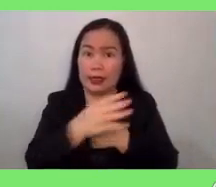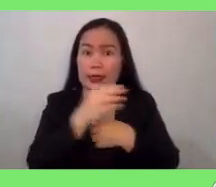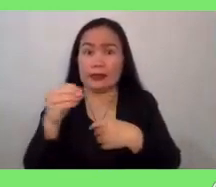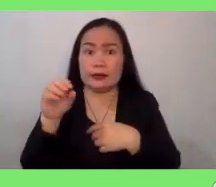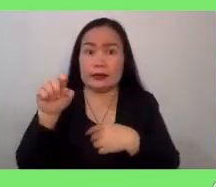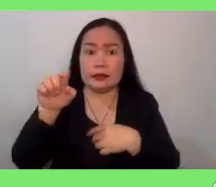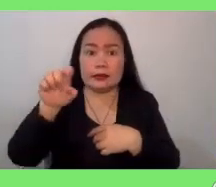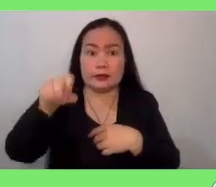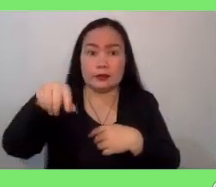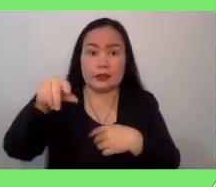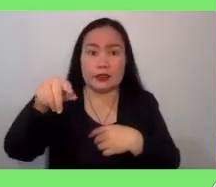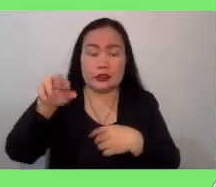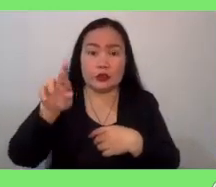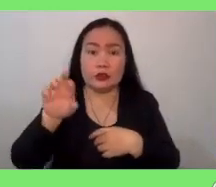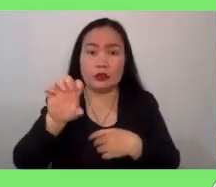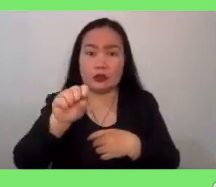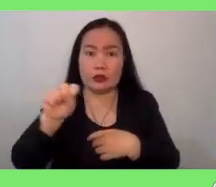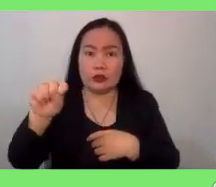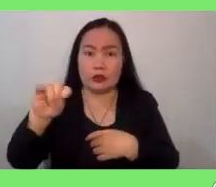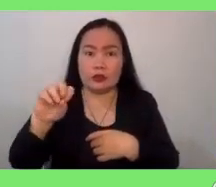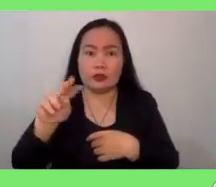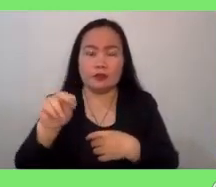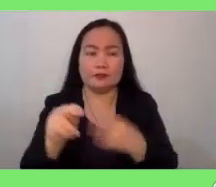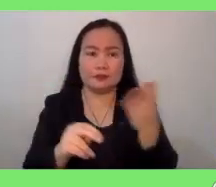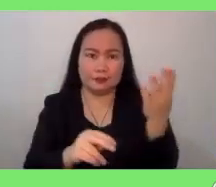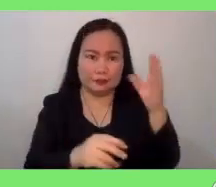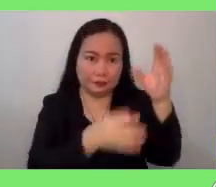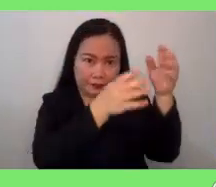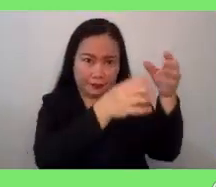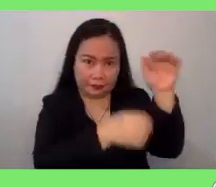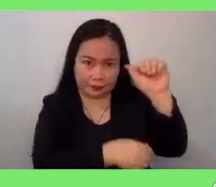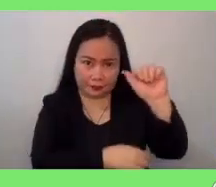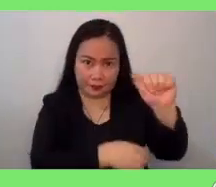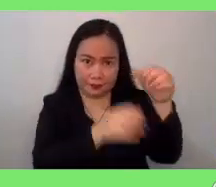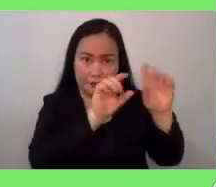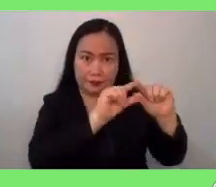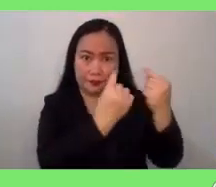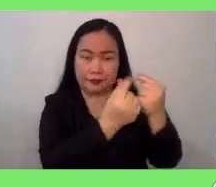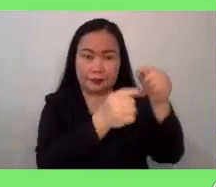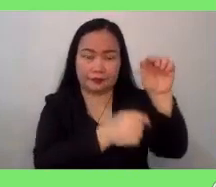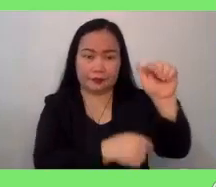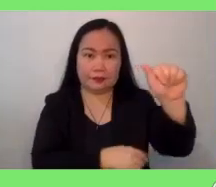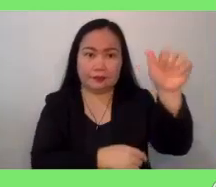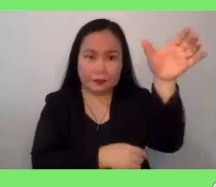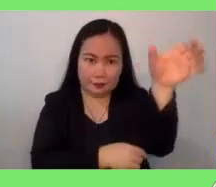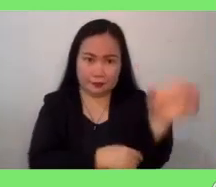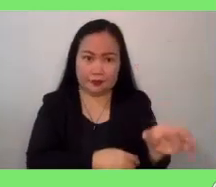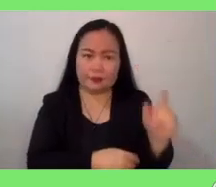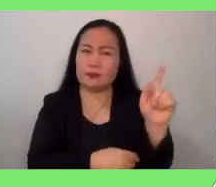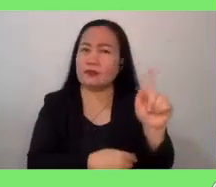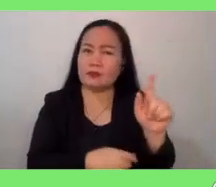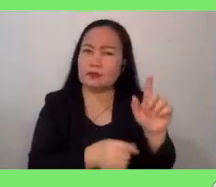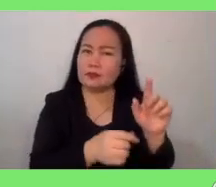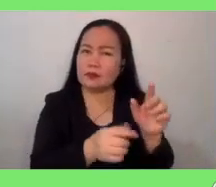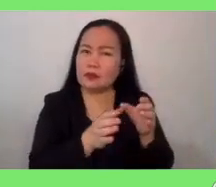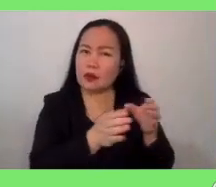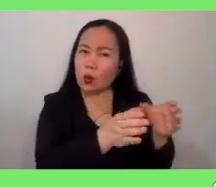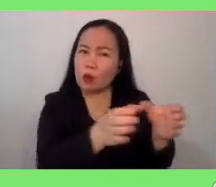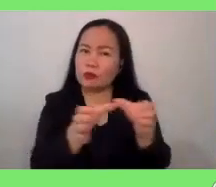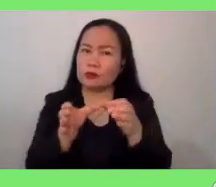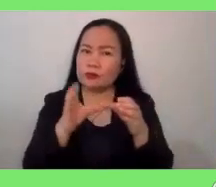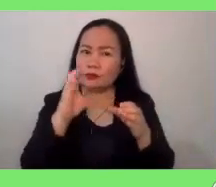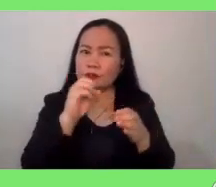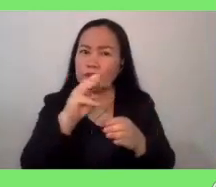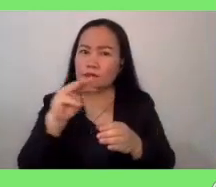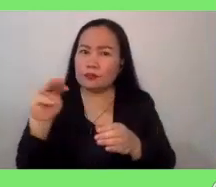A, so ito po yung mga magkakasama. So tingnan mabuti, tingnan ninyo ano ba ang common sa kanila.